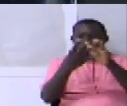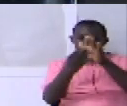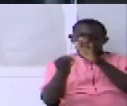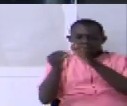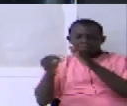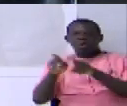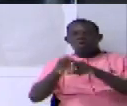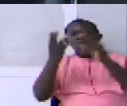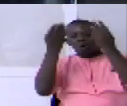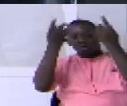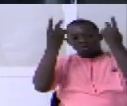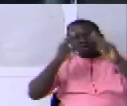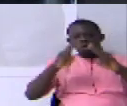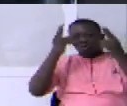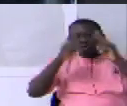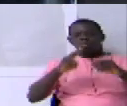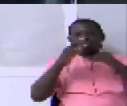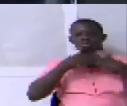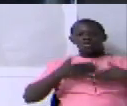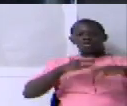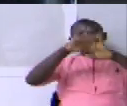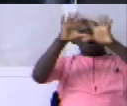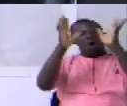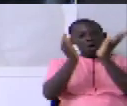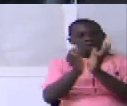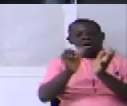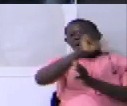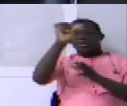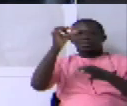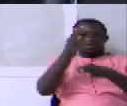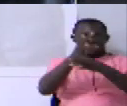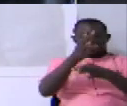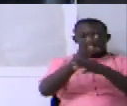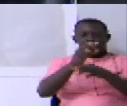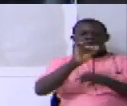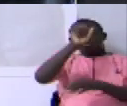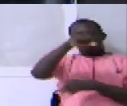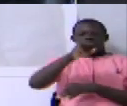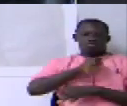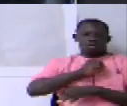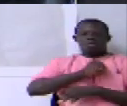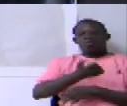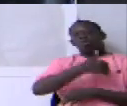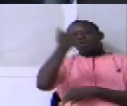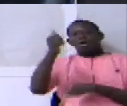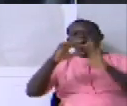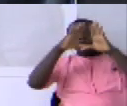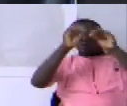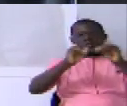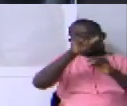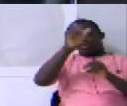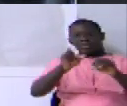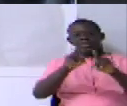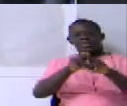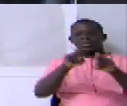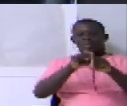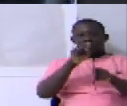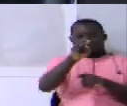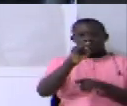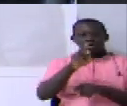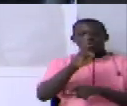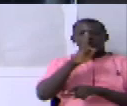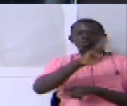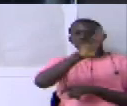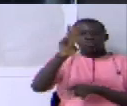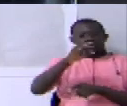on the Act and all the bodies of laws, and educate your fellow officers like you who do not